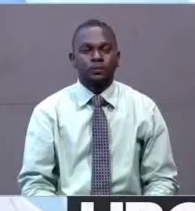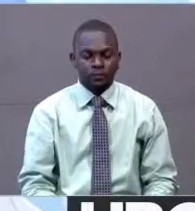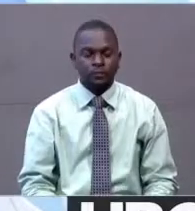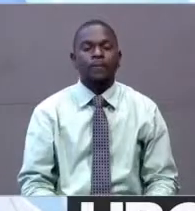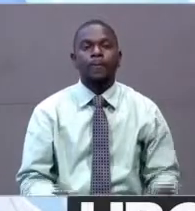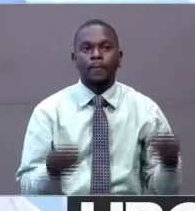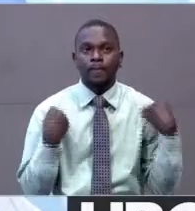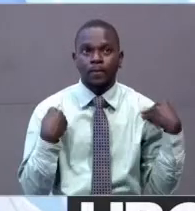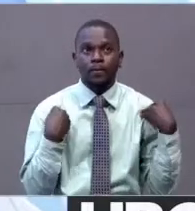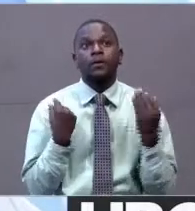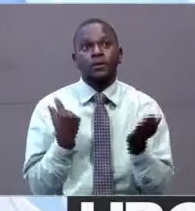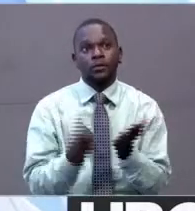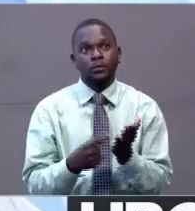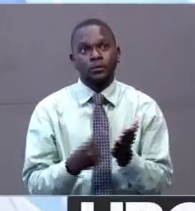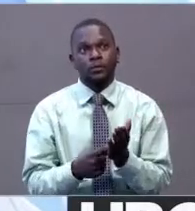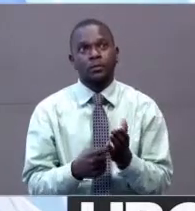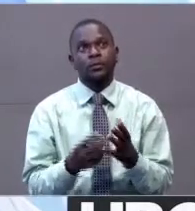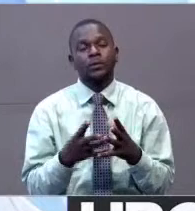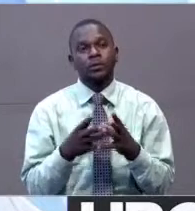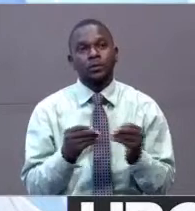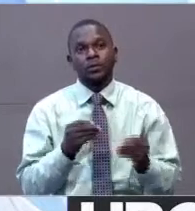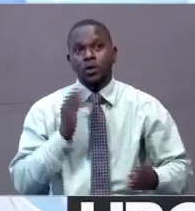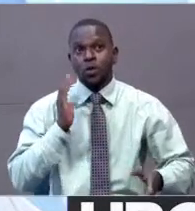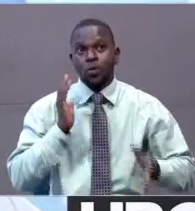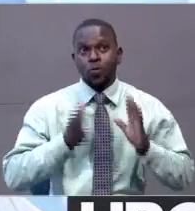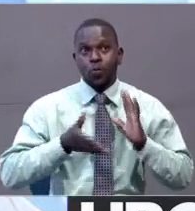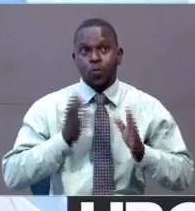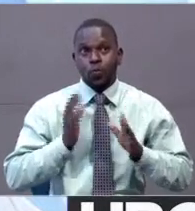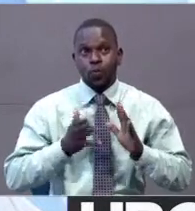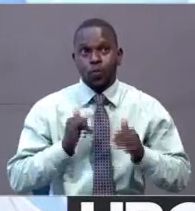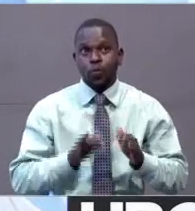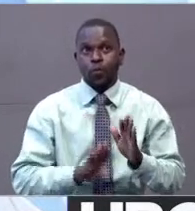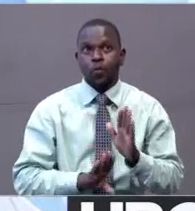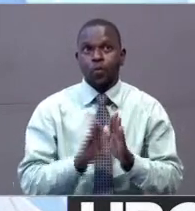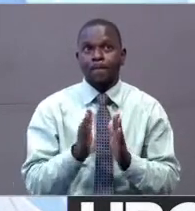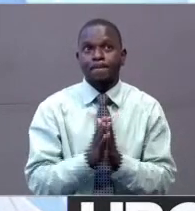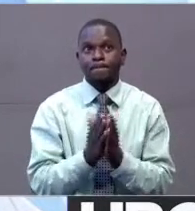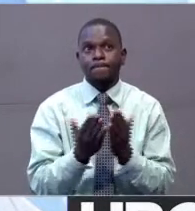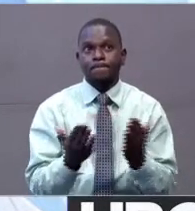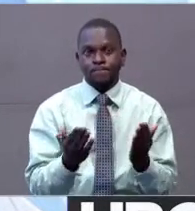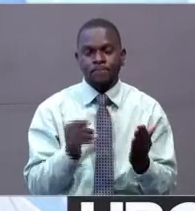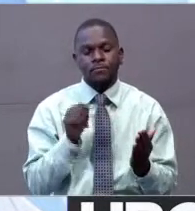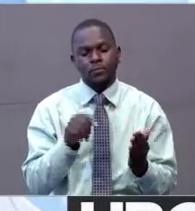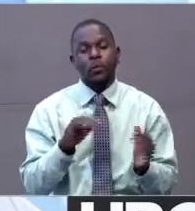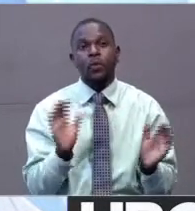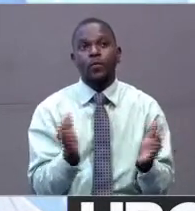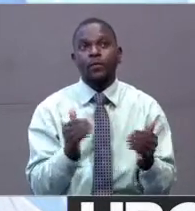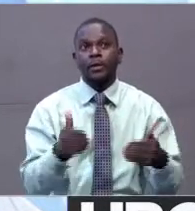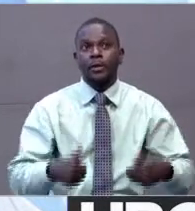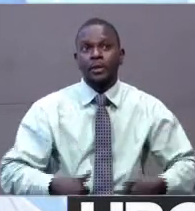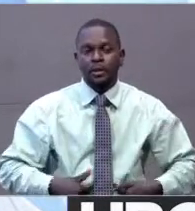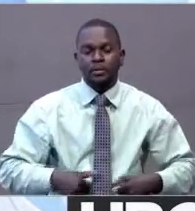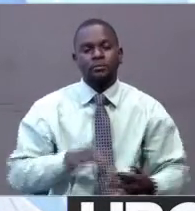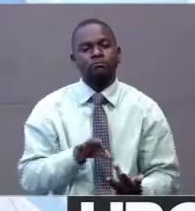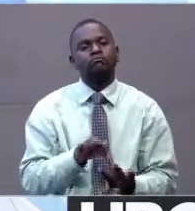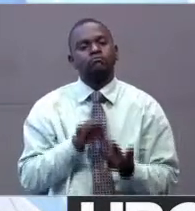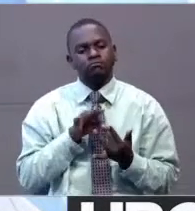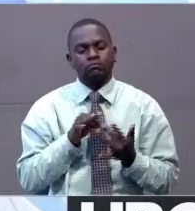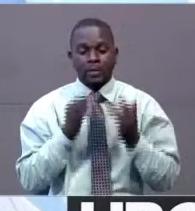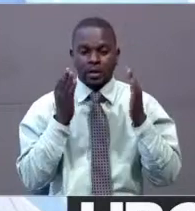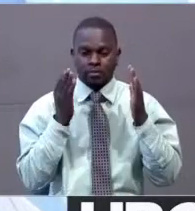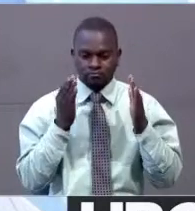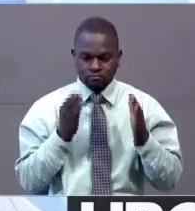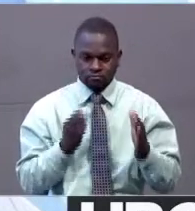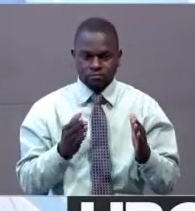And then in sports, Uganda has launched the Athletics for Development Manual, which aims at mobilizing young people with special attention